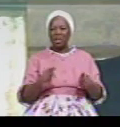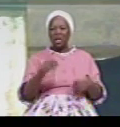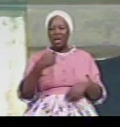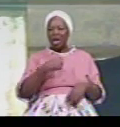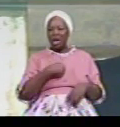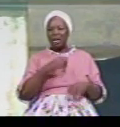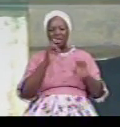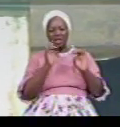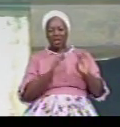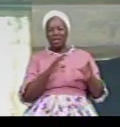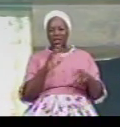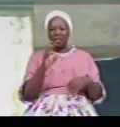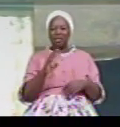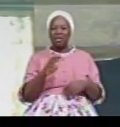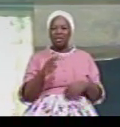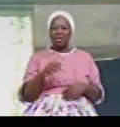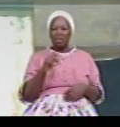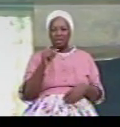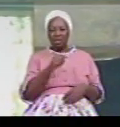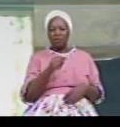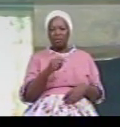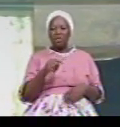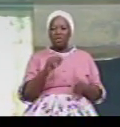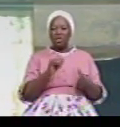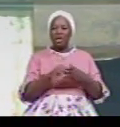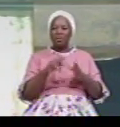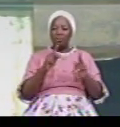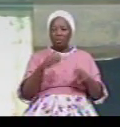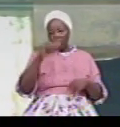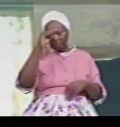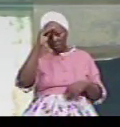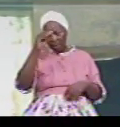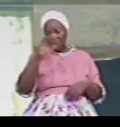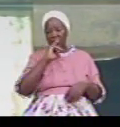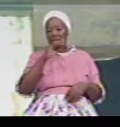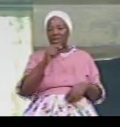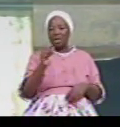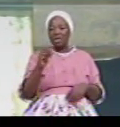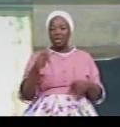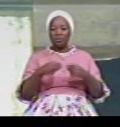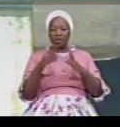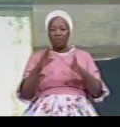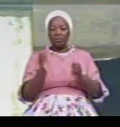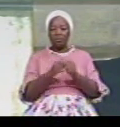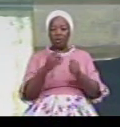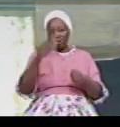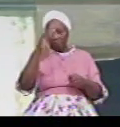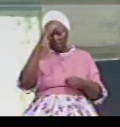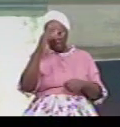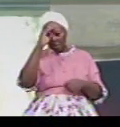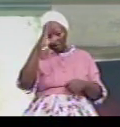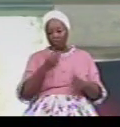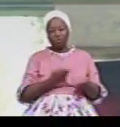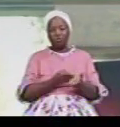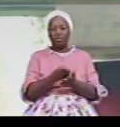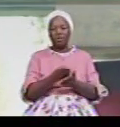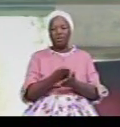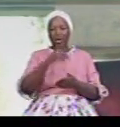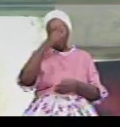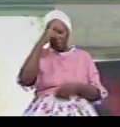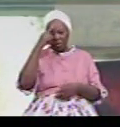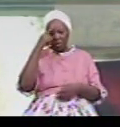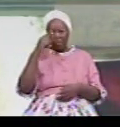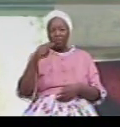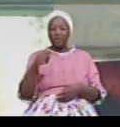him. He's at enmity with the man of truth. Because he's at enmity